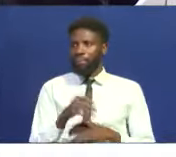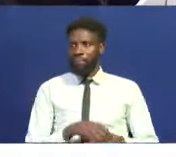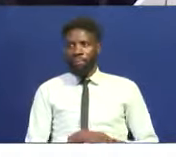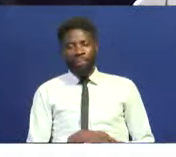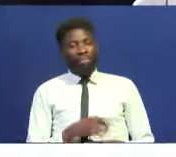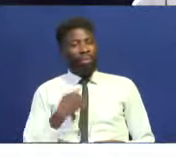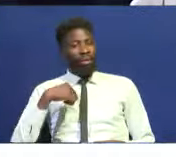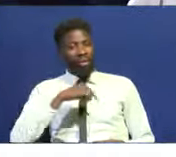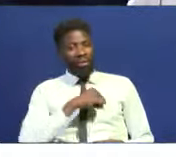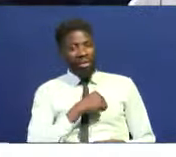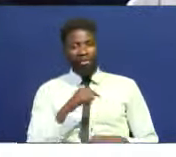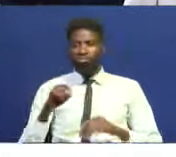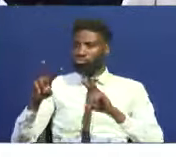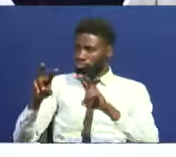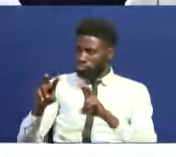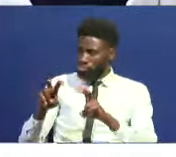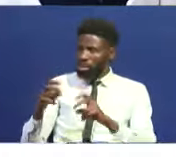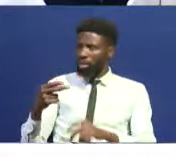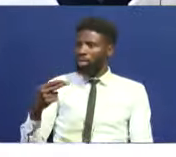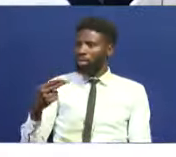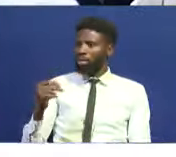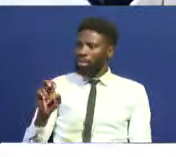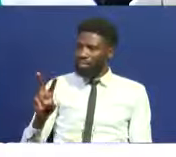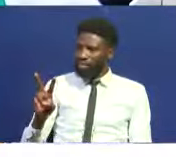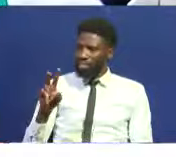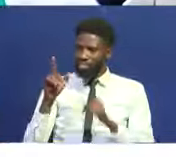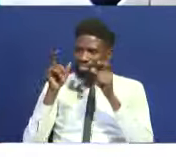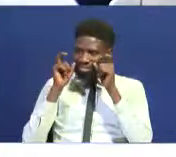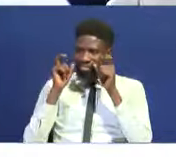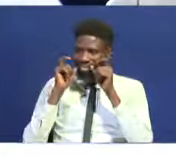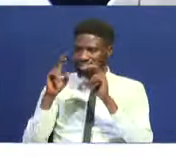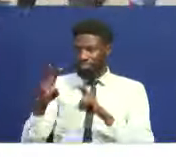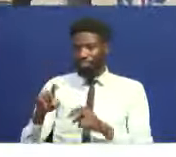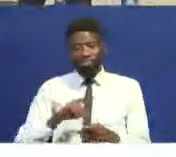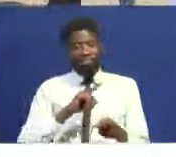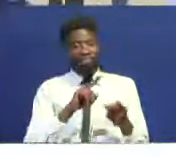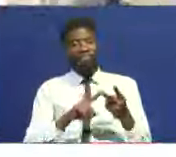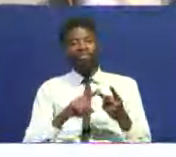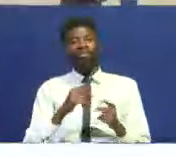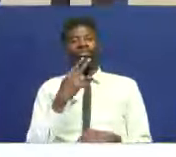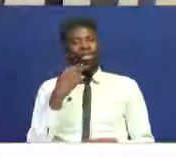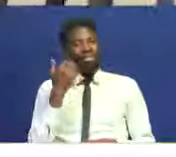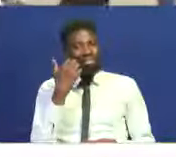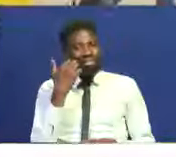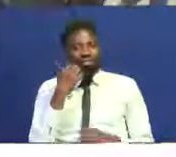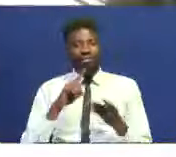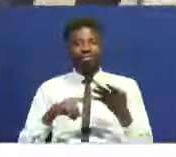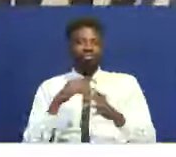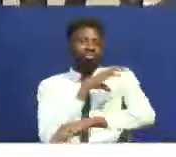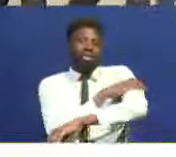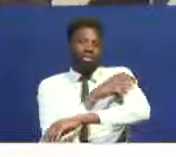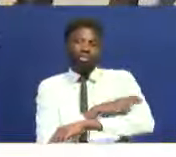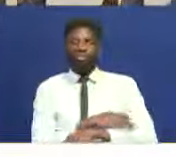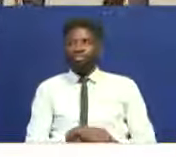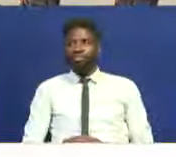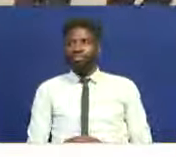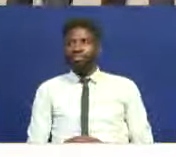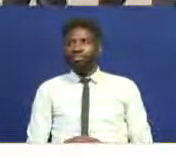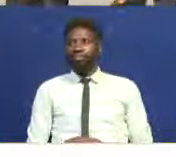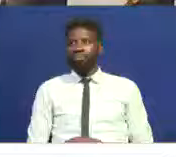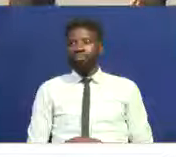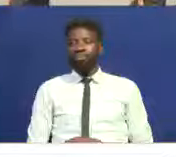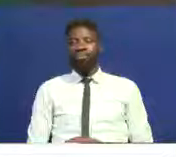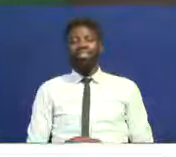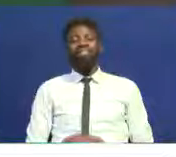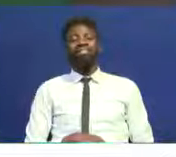screening for diabetes, and we are also doing blood pressures. Finally, waste management champions in the Lake City